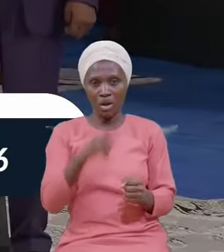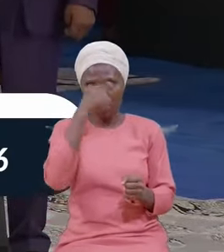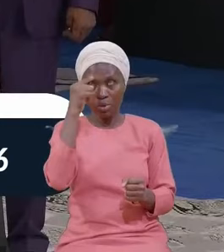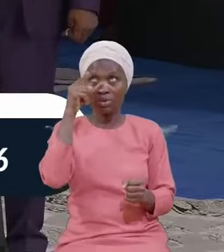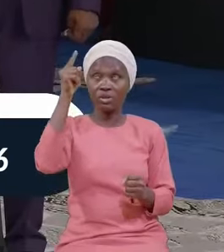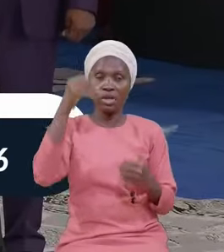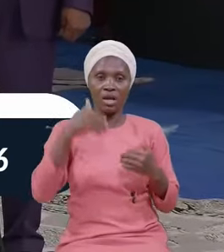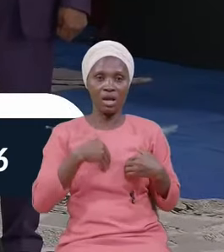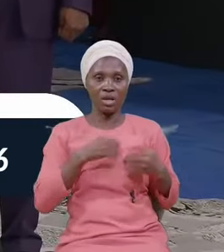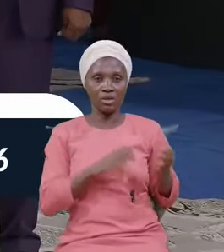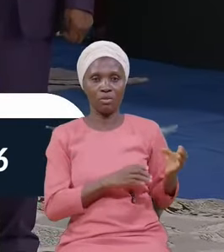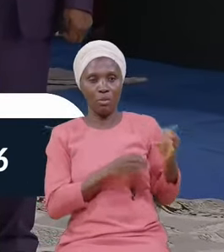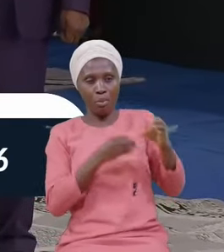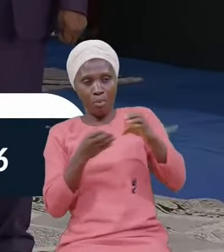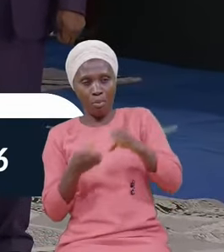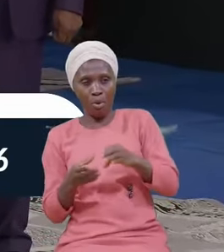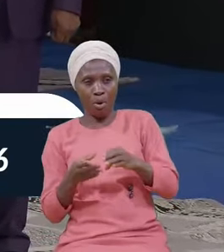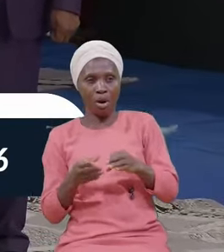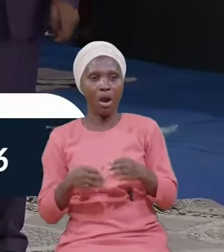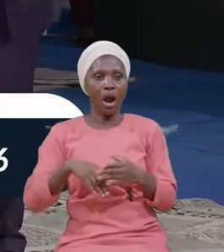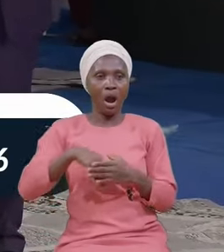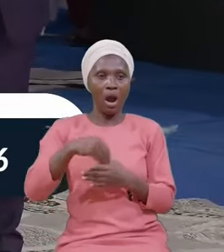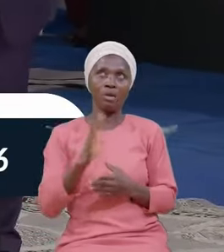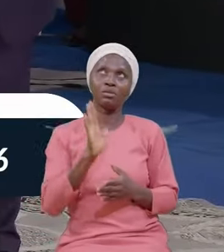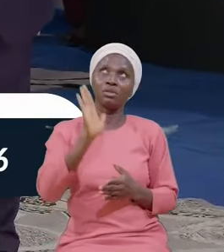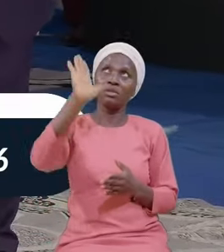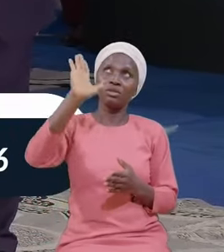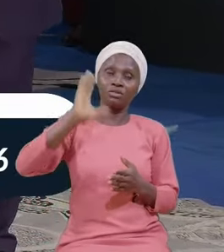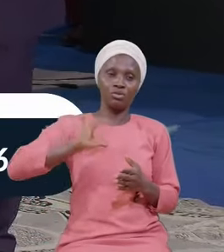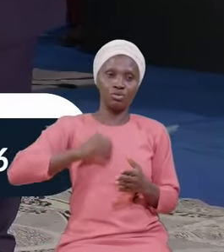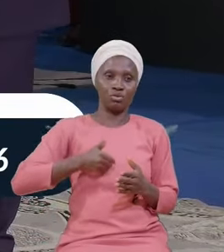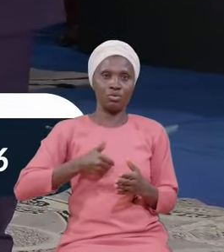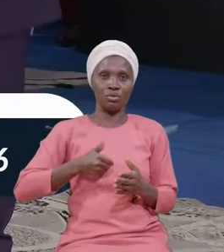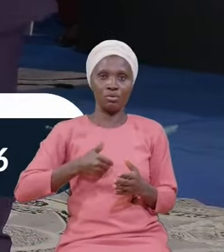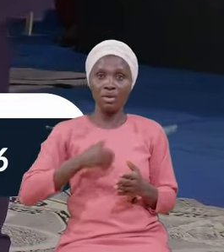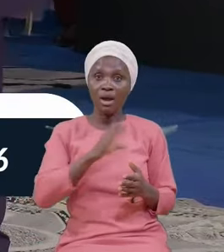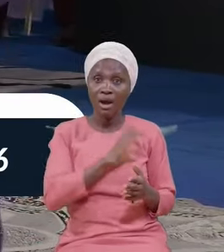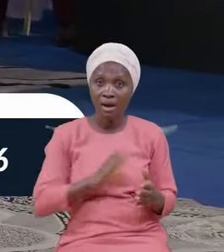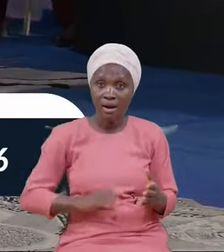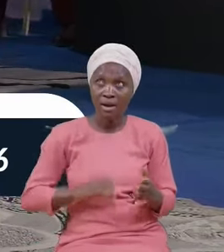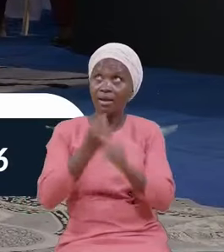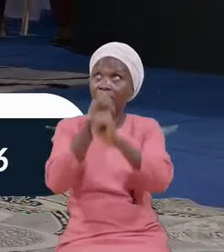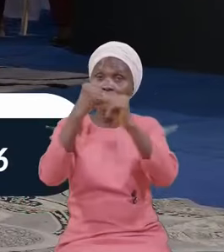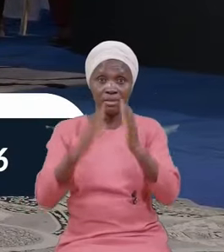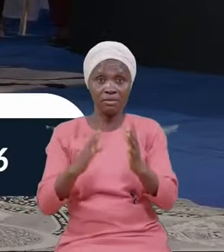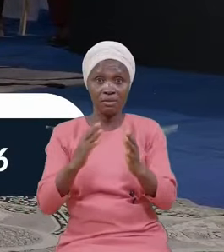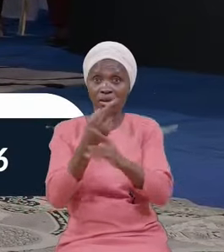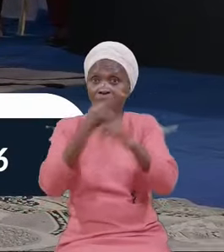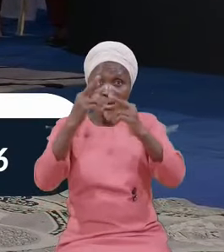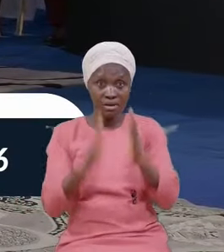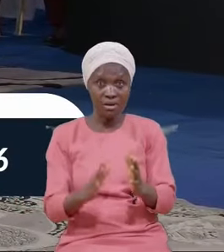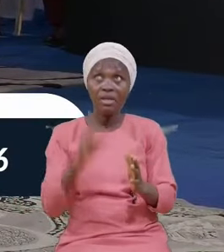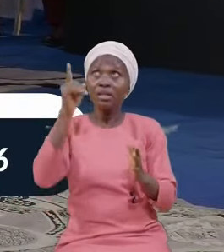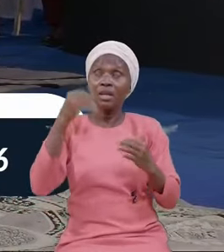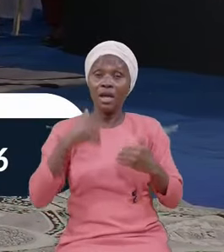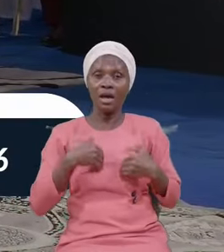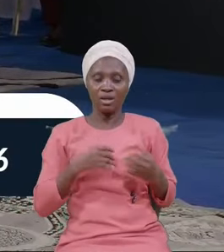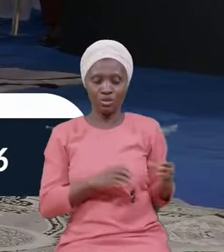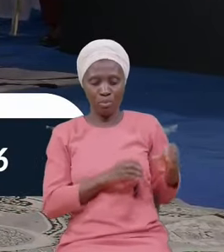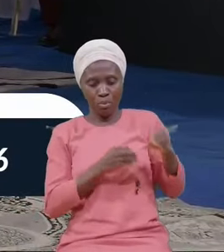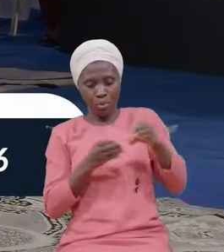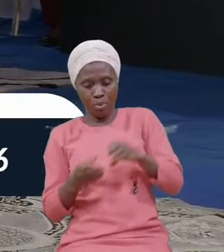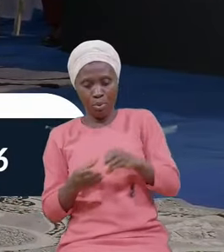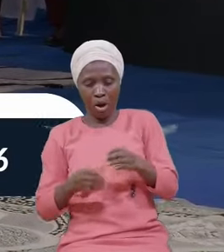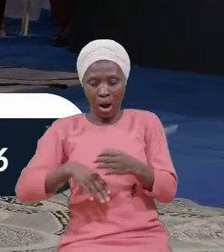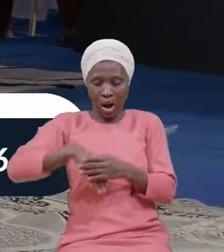soul Christ savior Redeemer he has poured out a soul unto